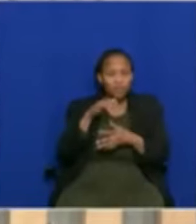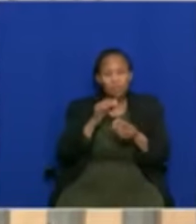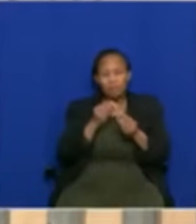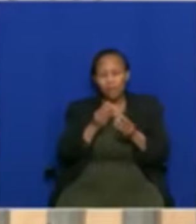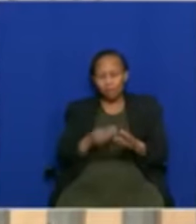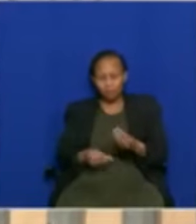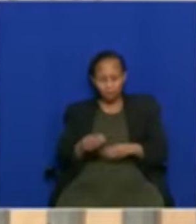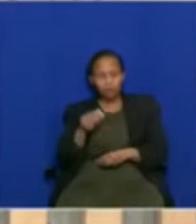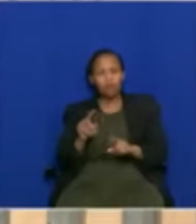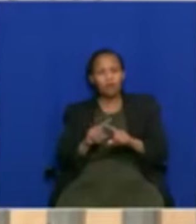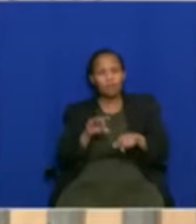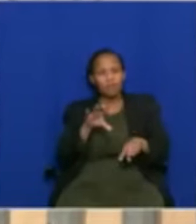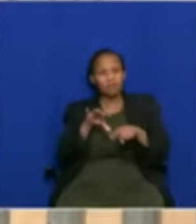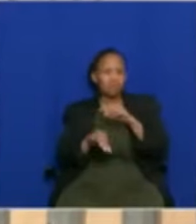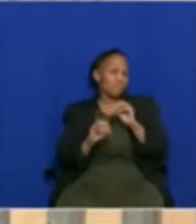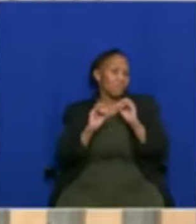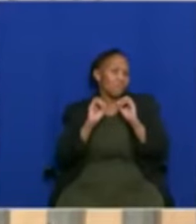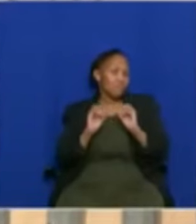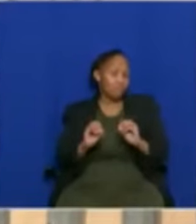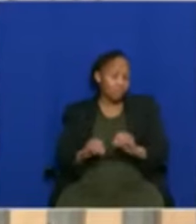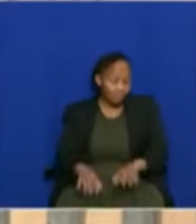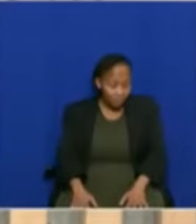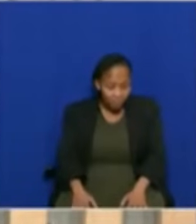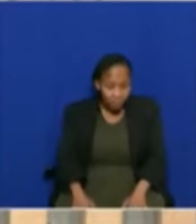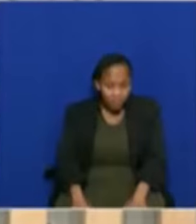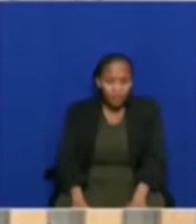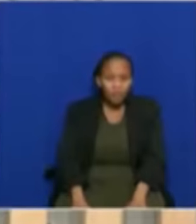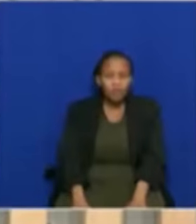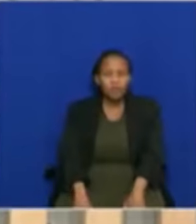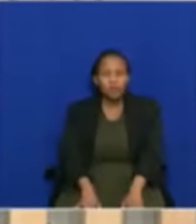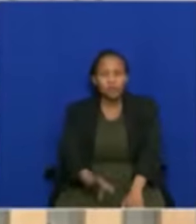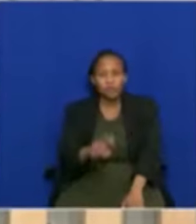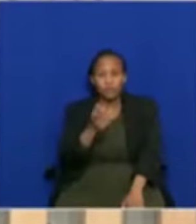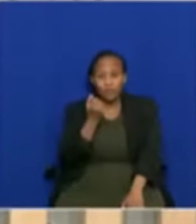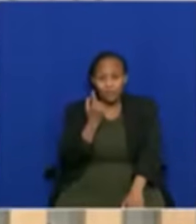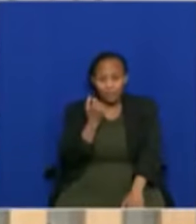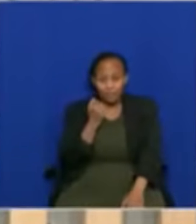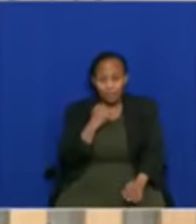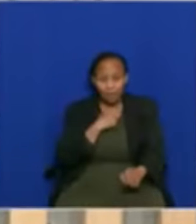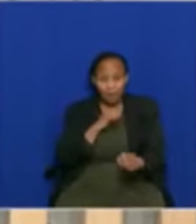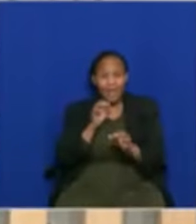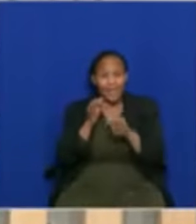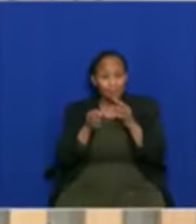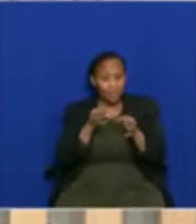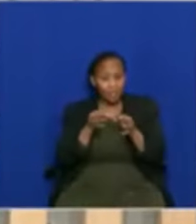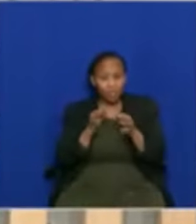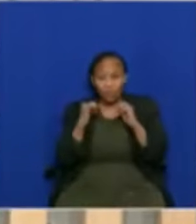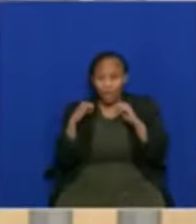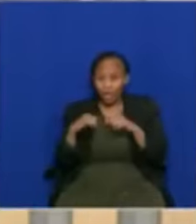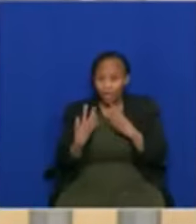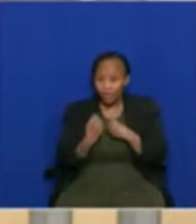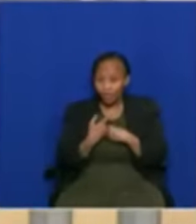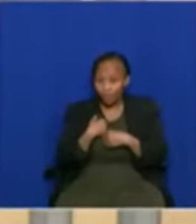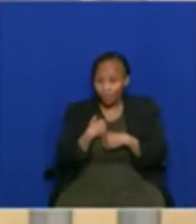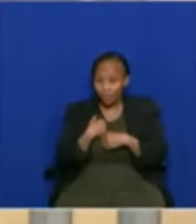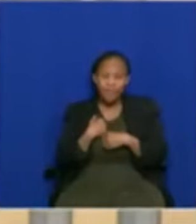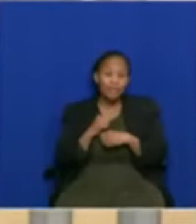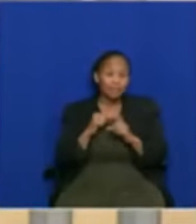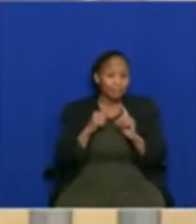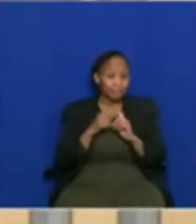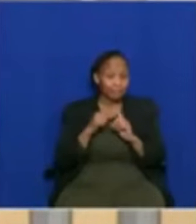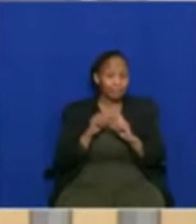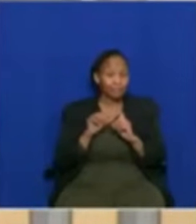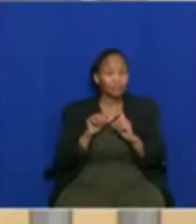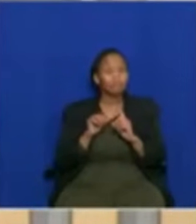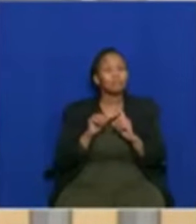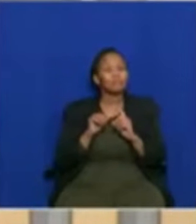You can't quibble without that interpretation of mine. You agree with me? That's what he's asking. Yeah, he's asking for all